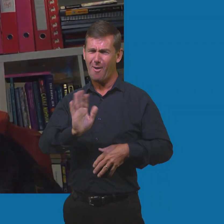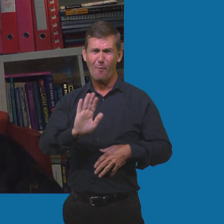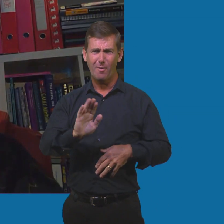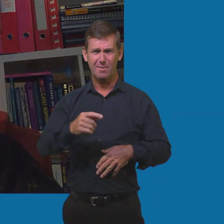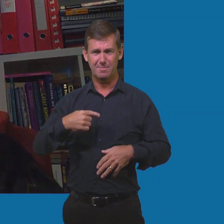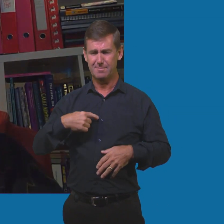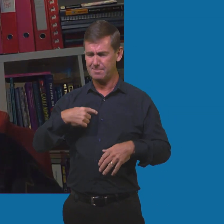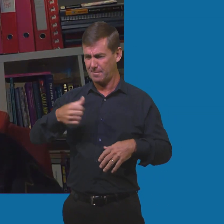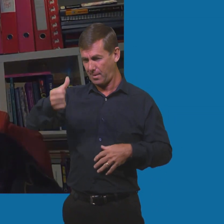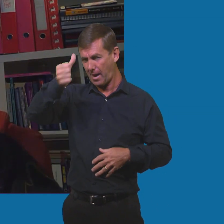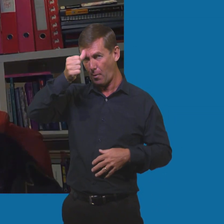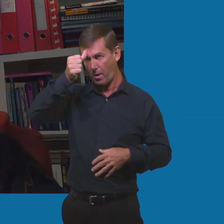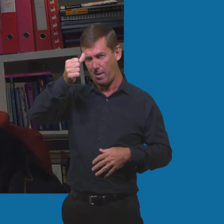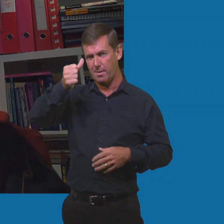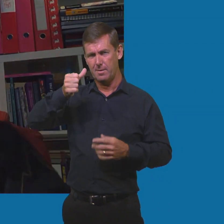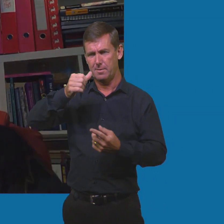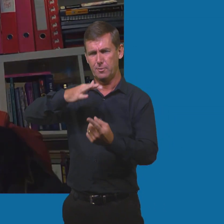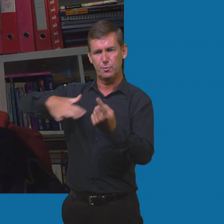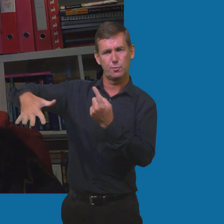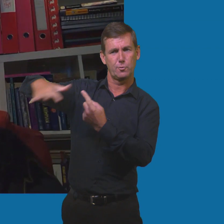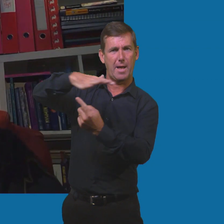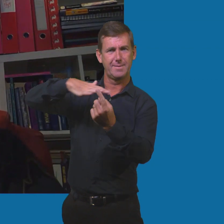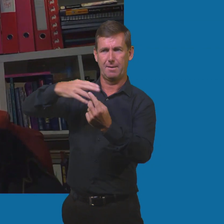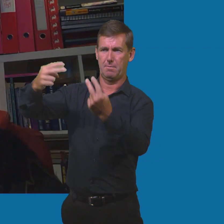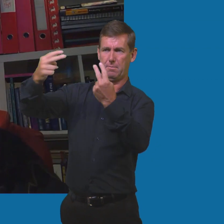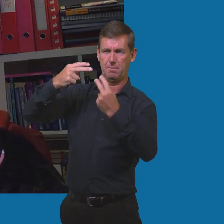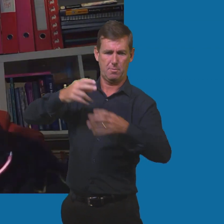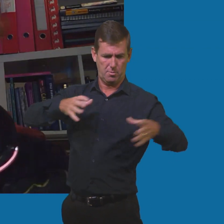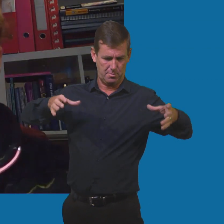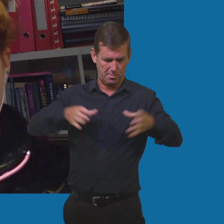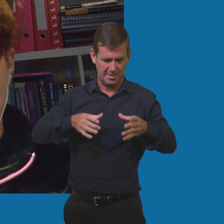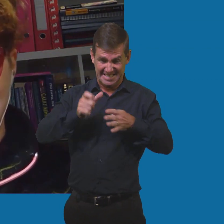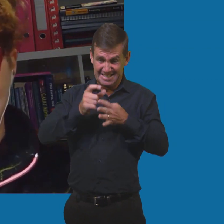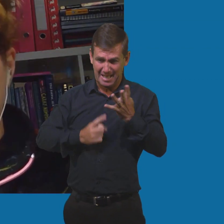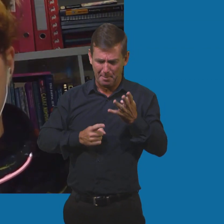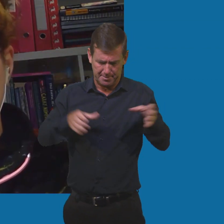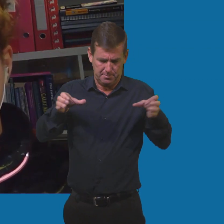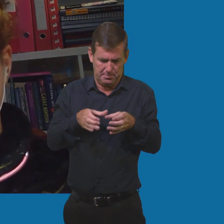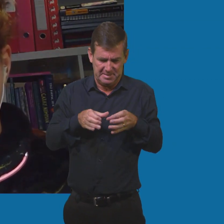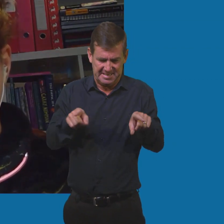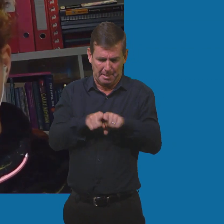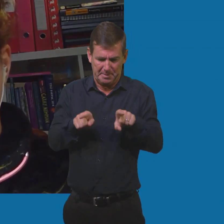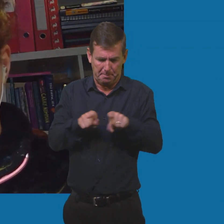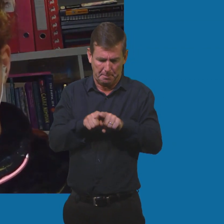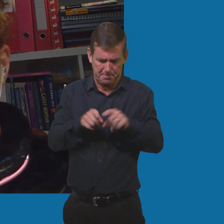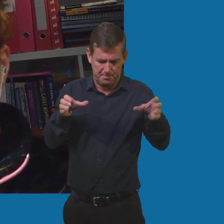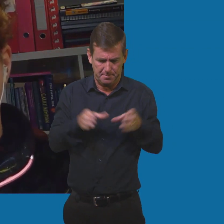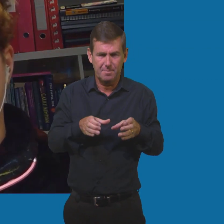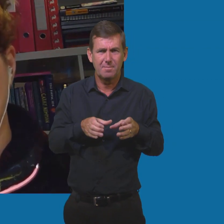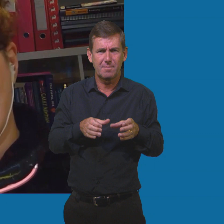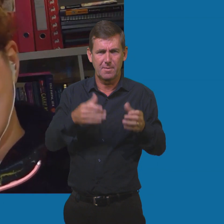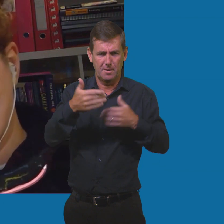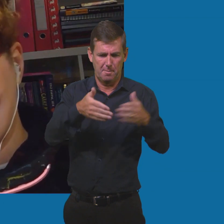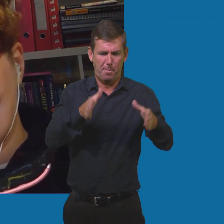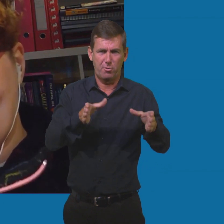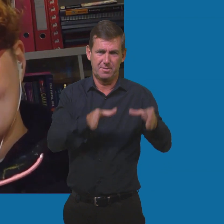hyper aware that we have a society that does still put us all into a little box over here, a box that isn't generally wheelchair accessible, and